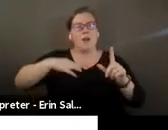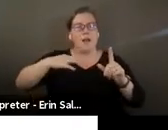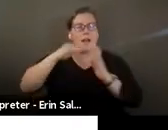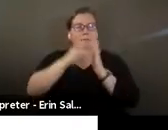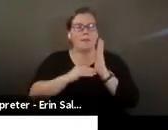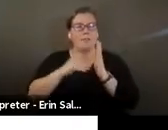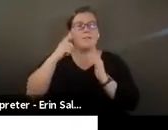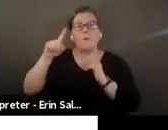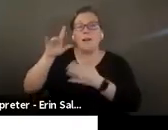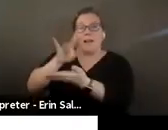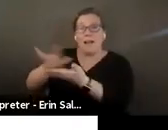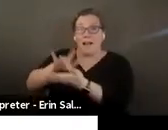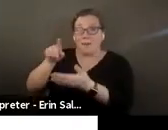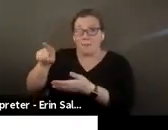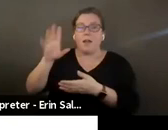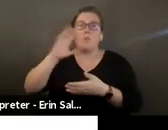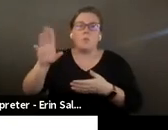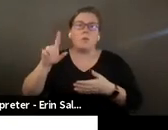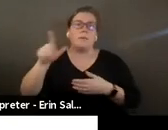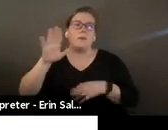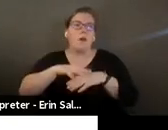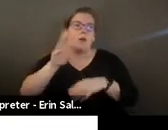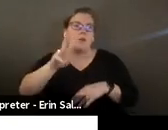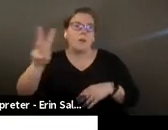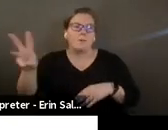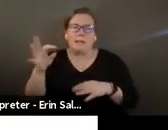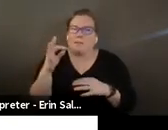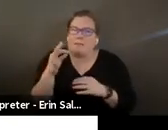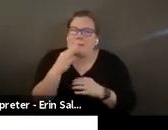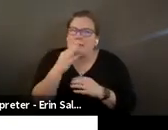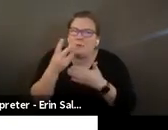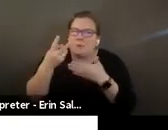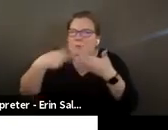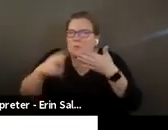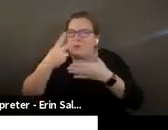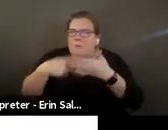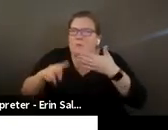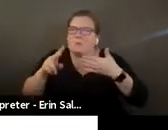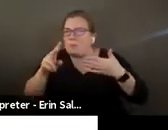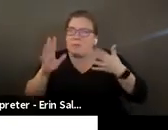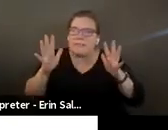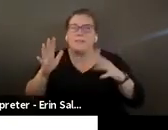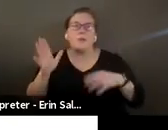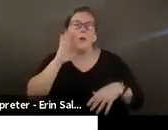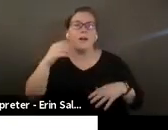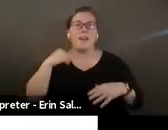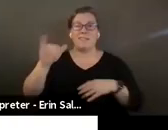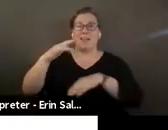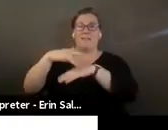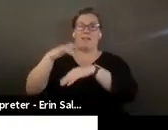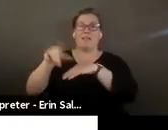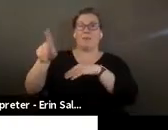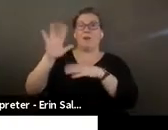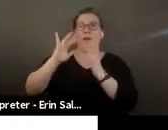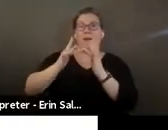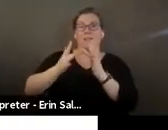that will be coming hopefully within the next couple of weeks as well. Our application for